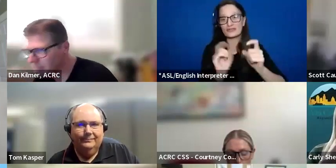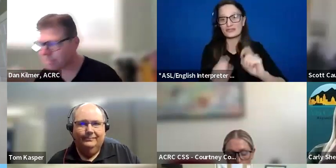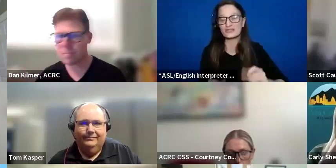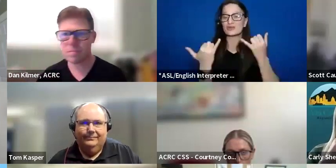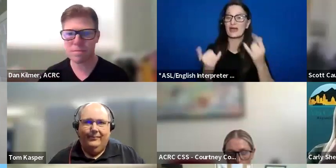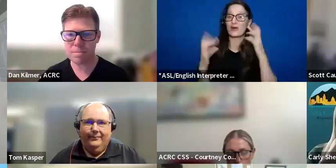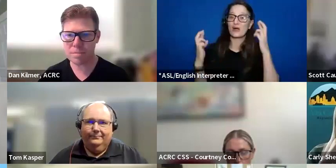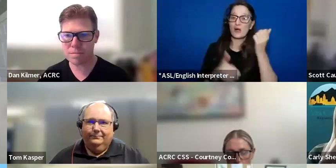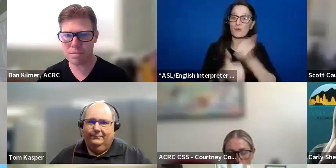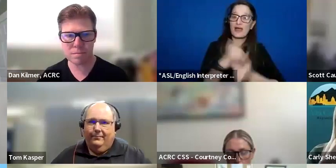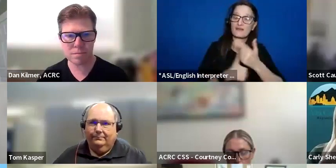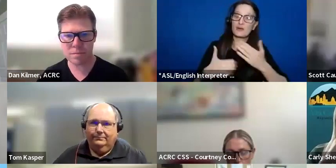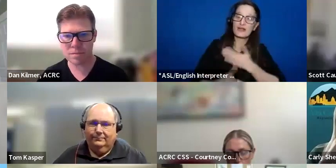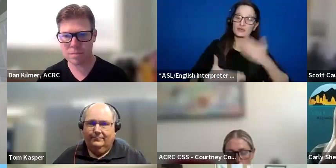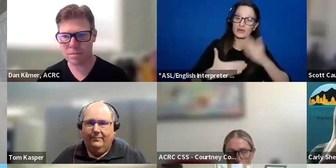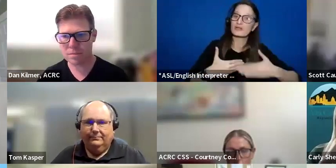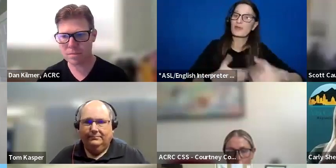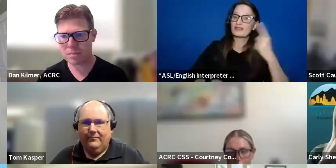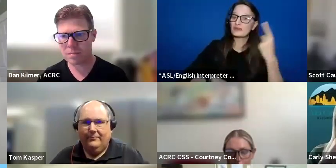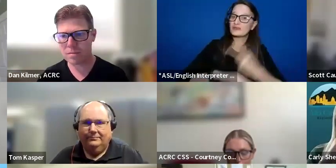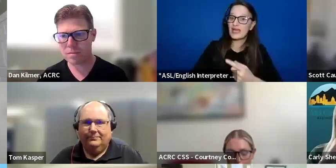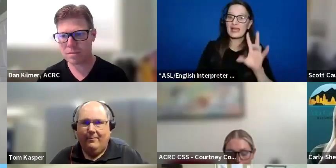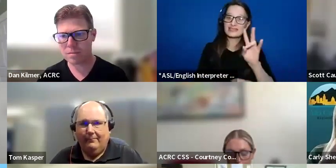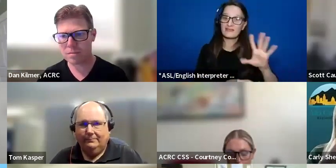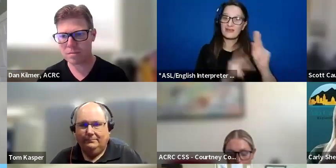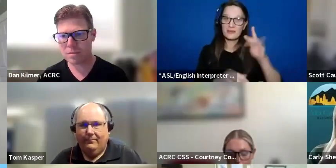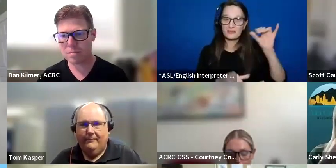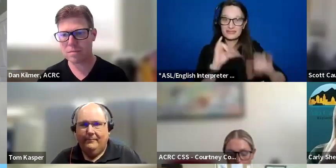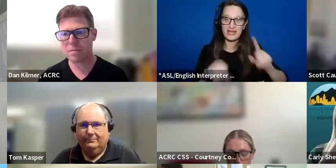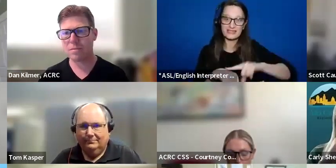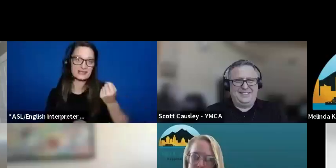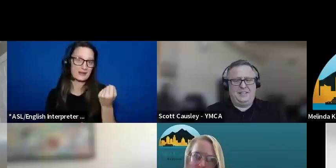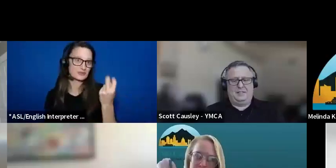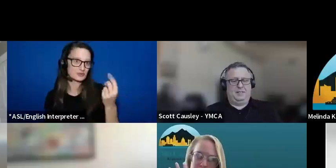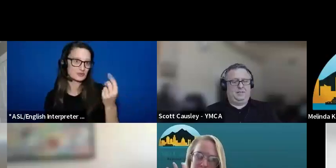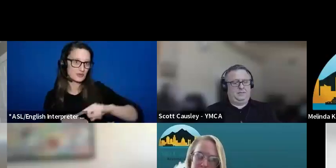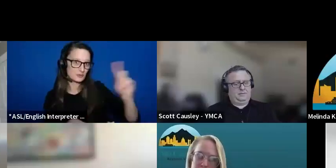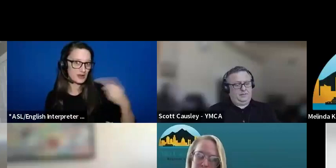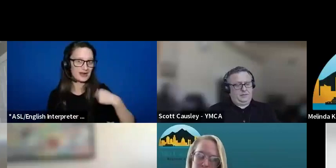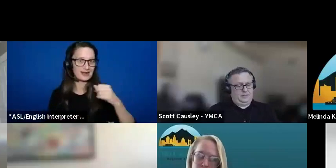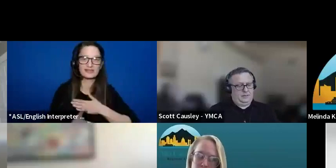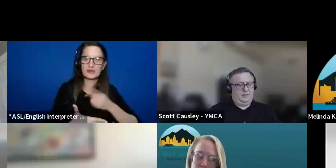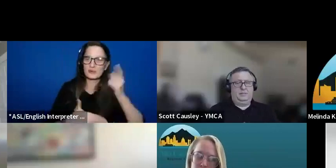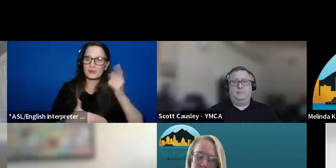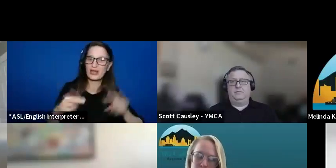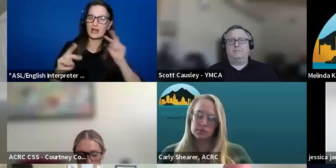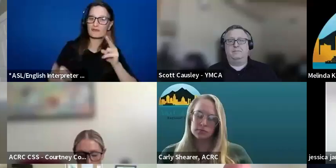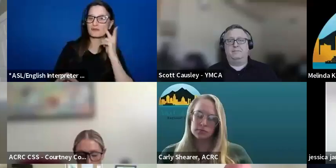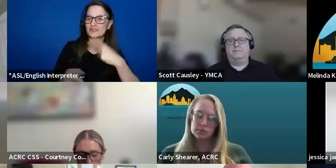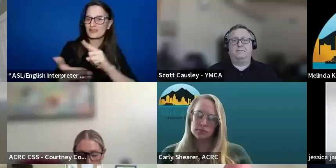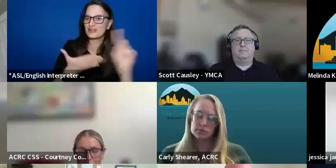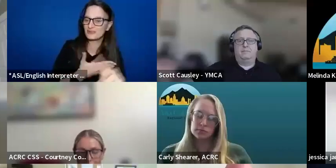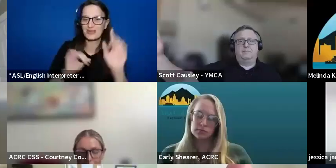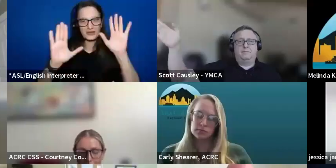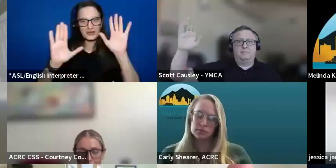day. 75 of you hung till 12:01. That's not bad. And have a great weekend. We'll look forward to seeing folks next week. And fantastic job